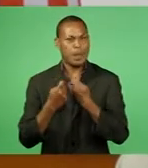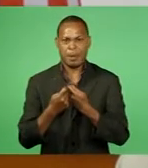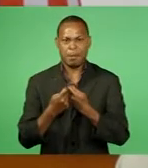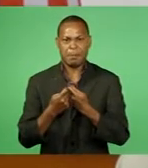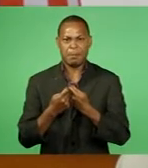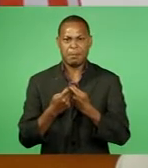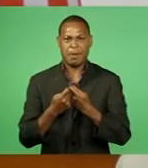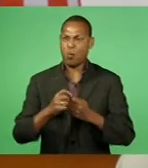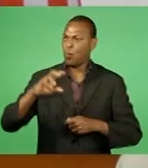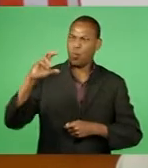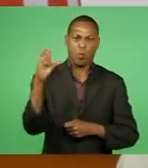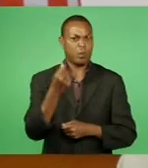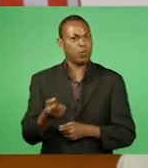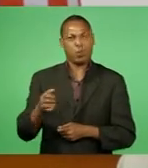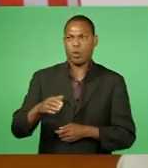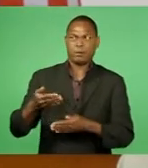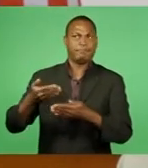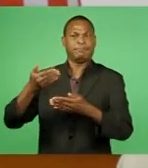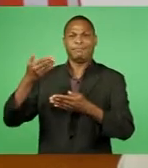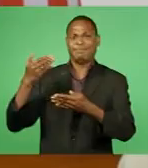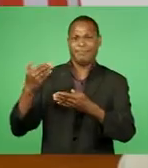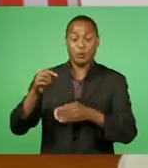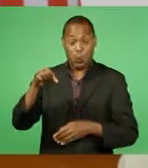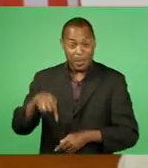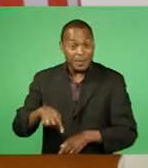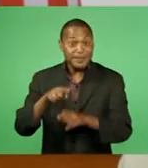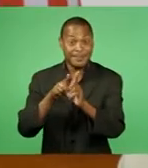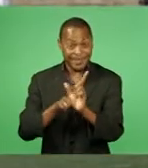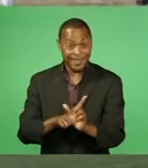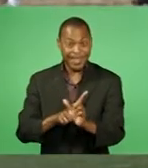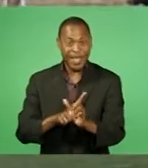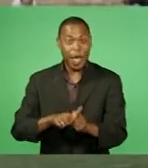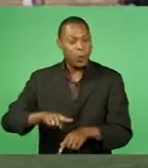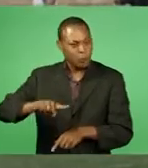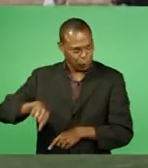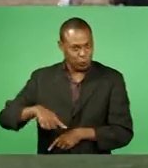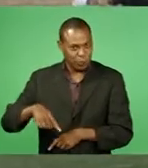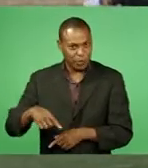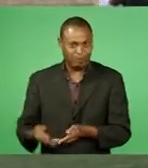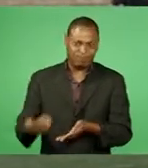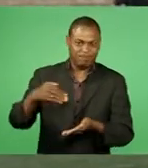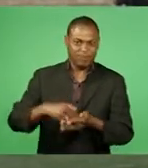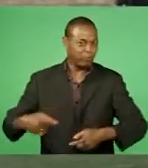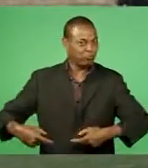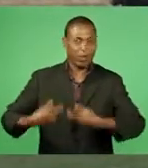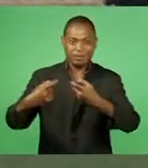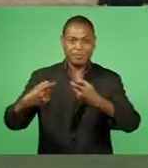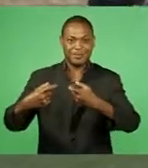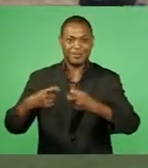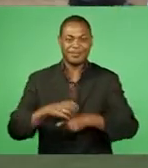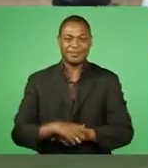champion versus champion title. And this year, Suva is in for a challenge.